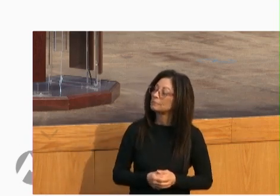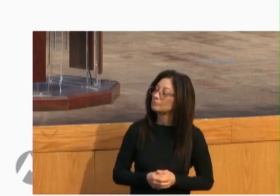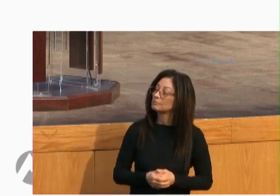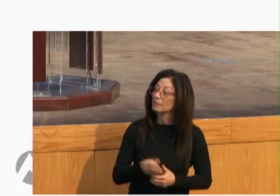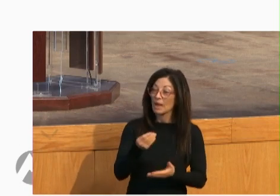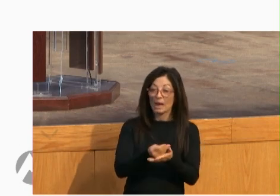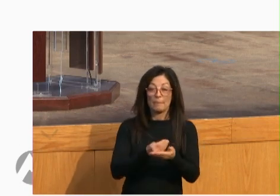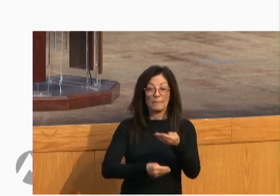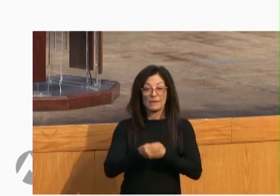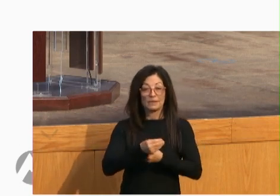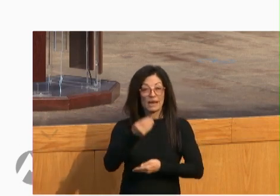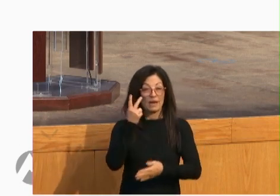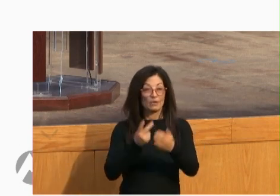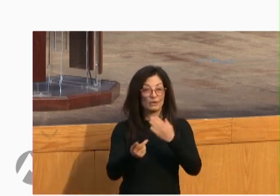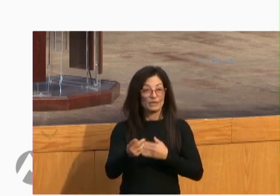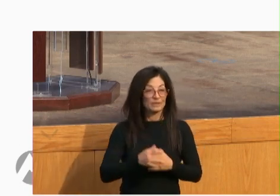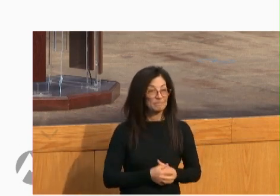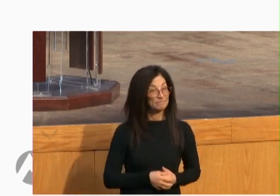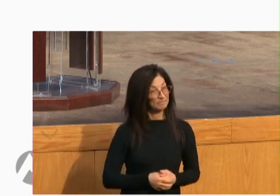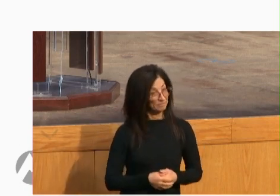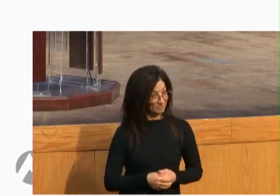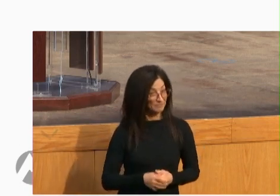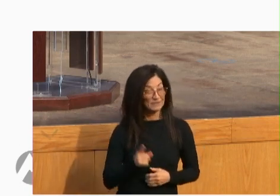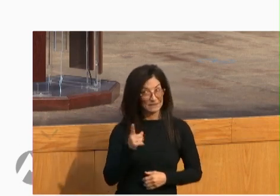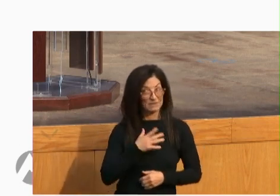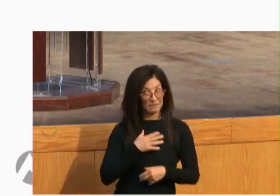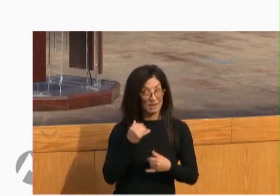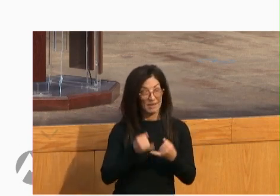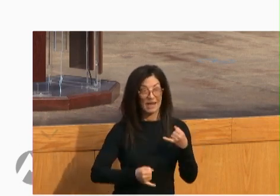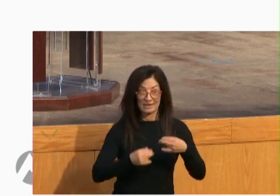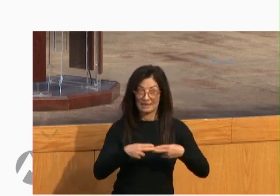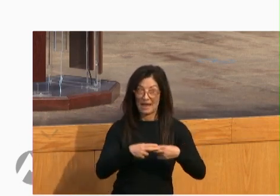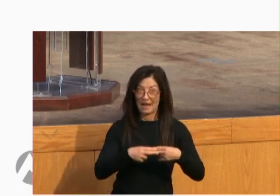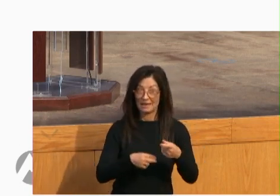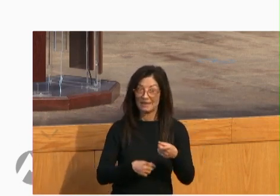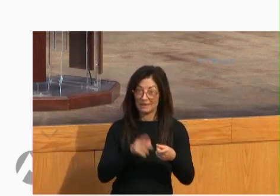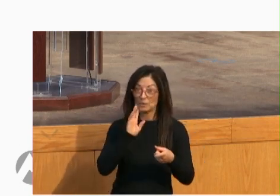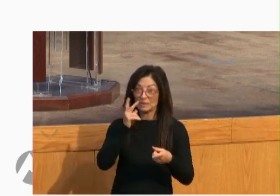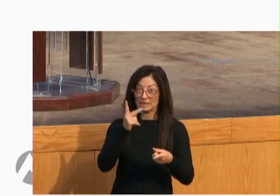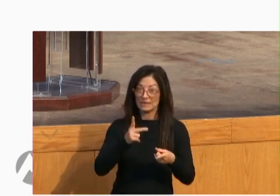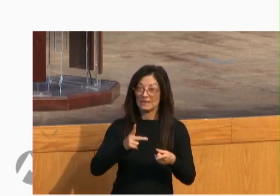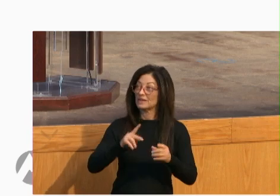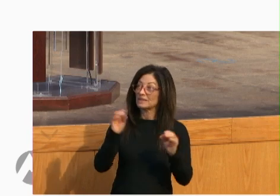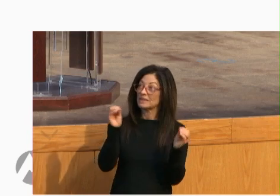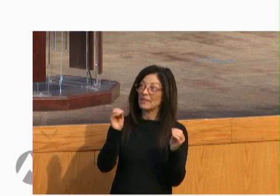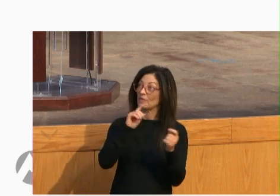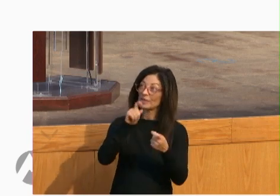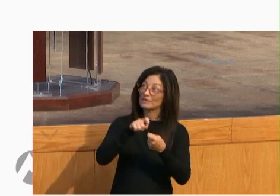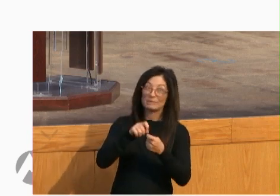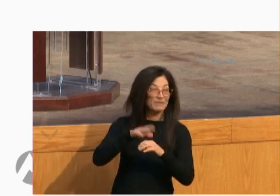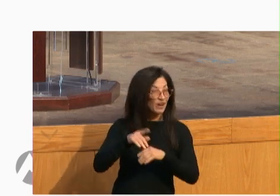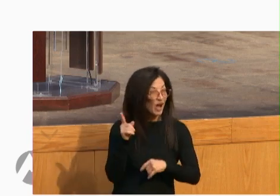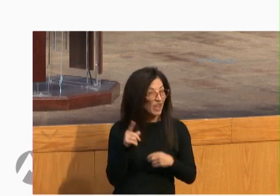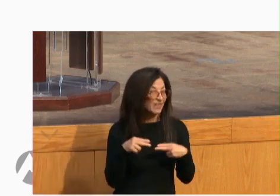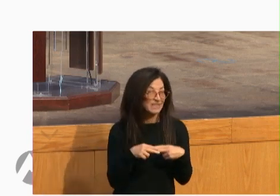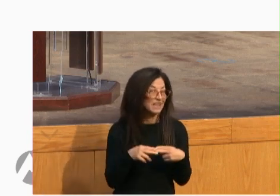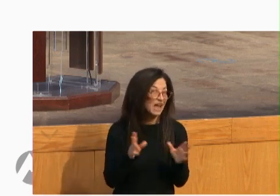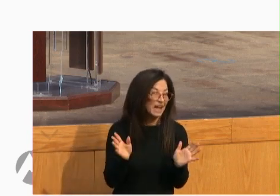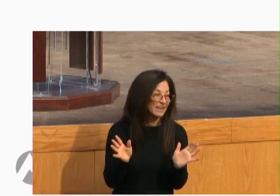Budget outlook. This is my last slide, and you'll see I didn't put anything too specific on there.